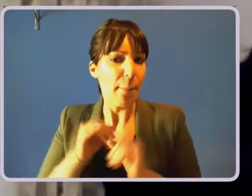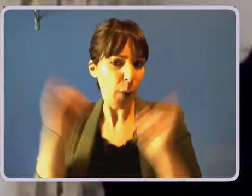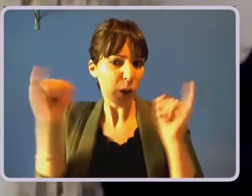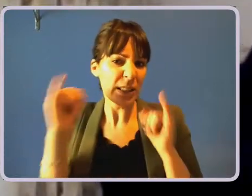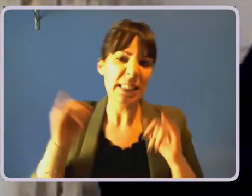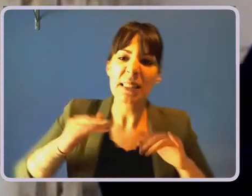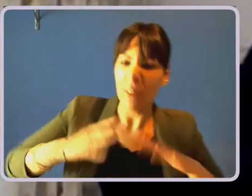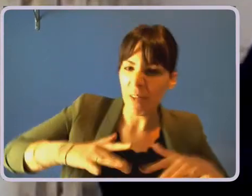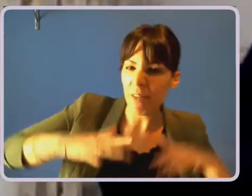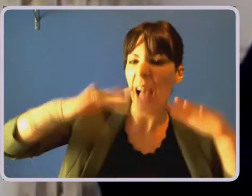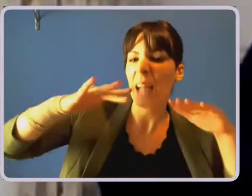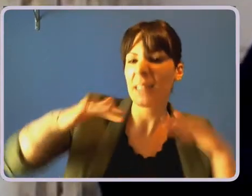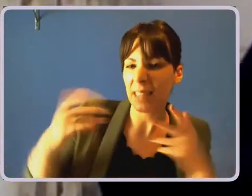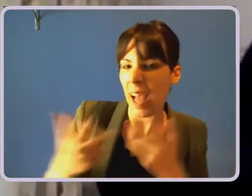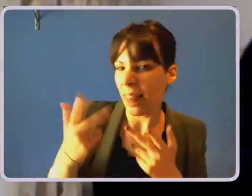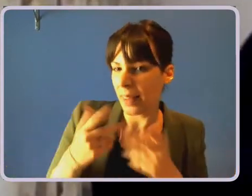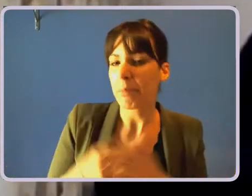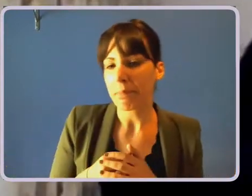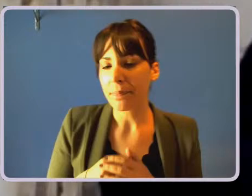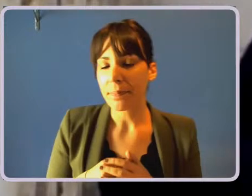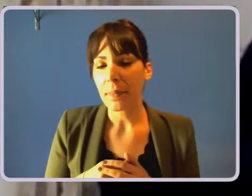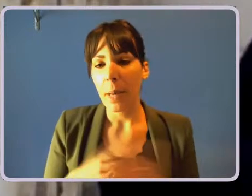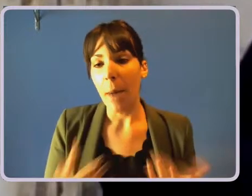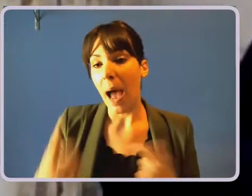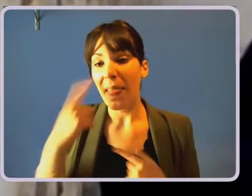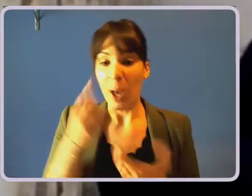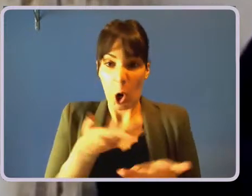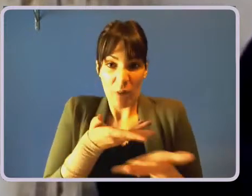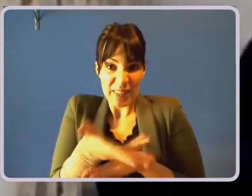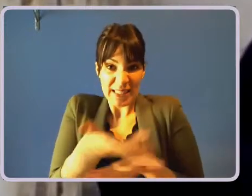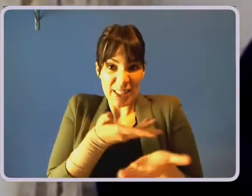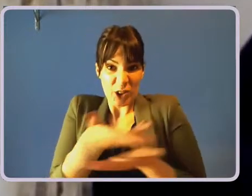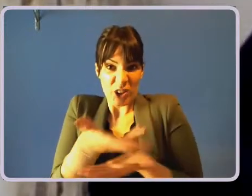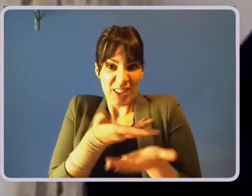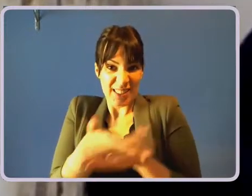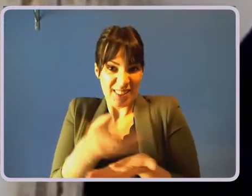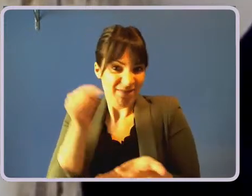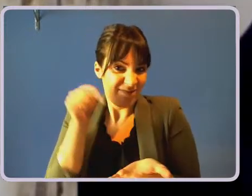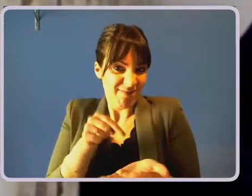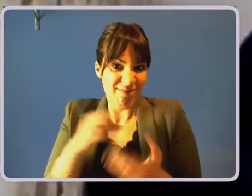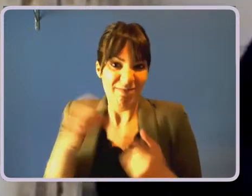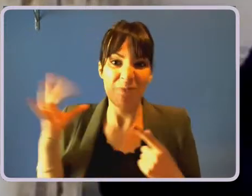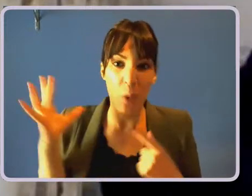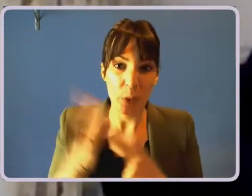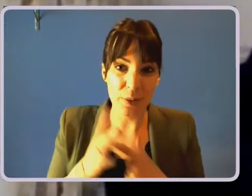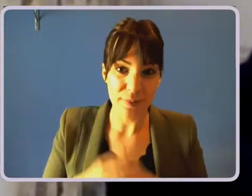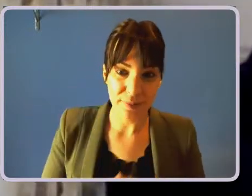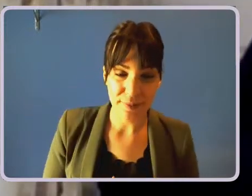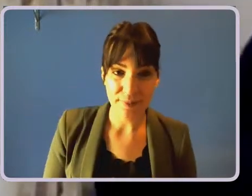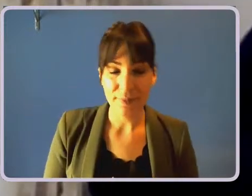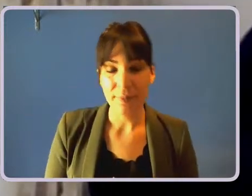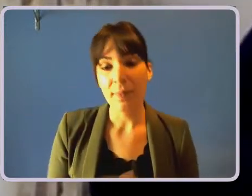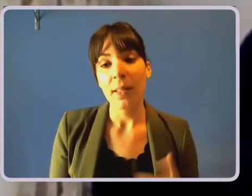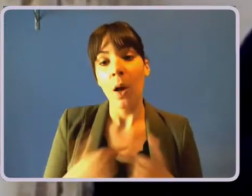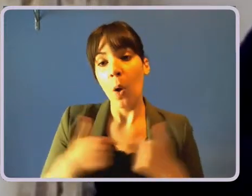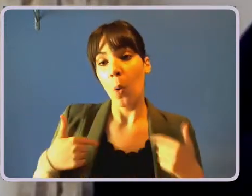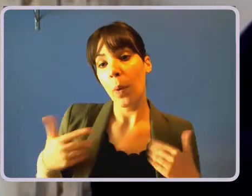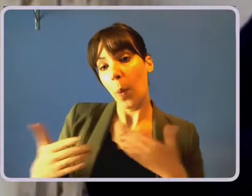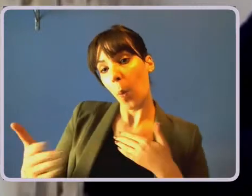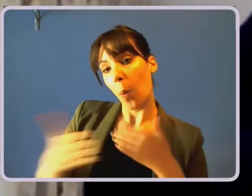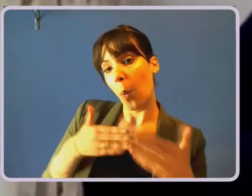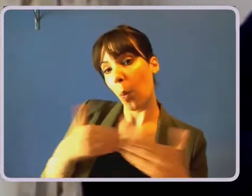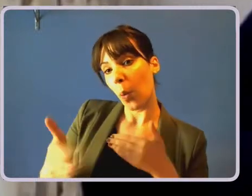conversations are really the heart of how we do that. We've put together some